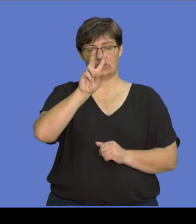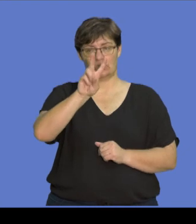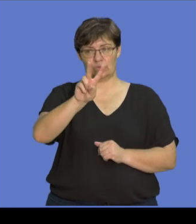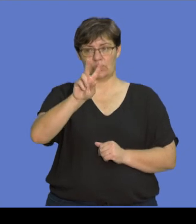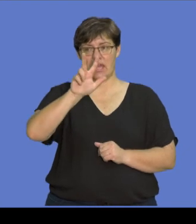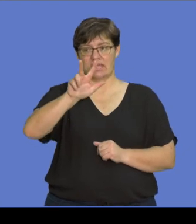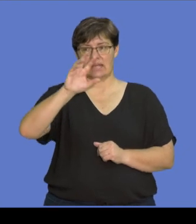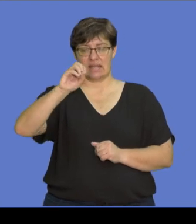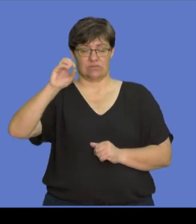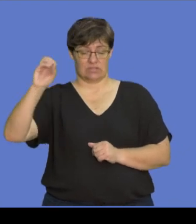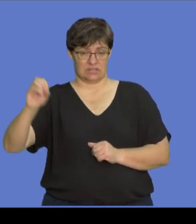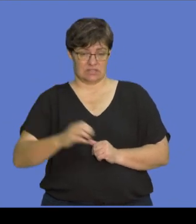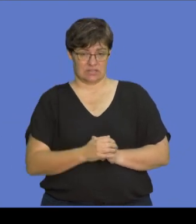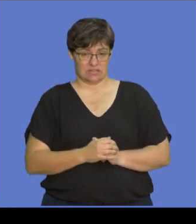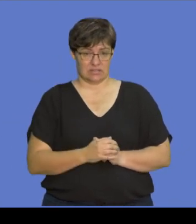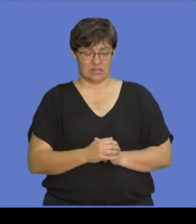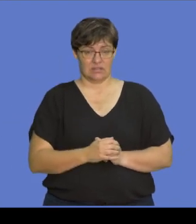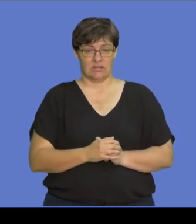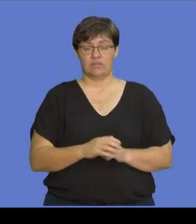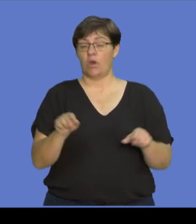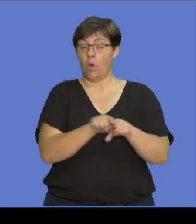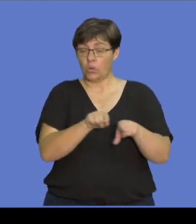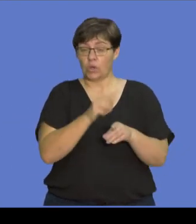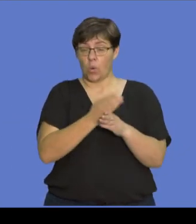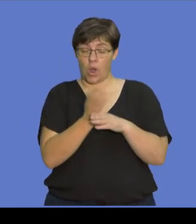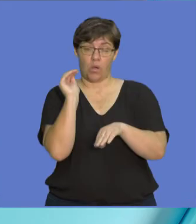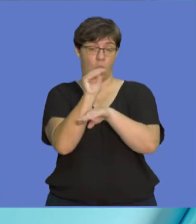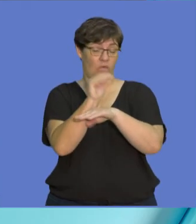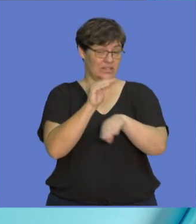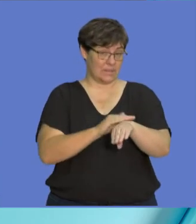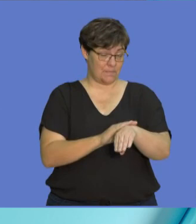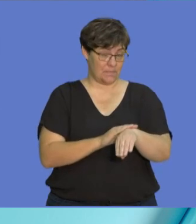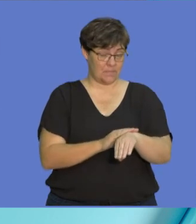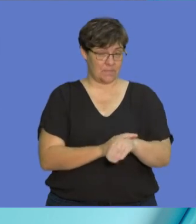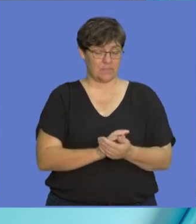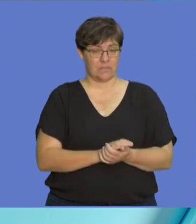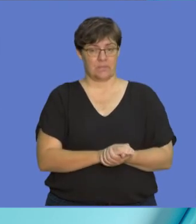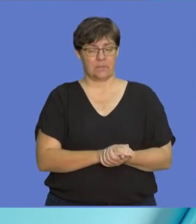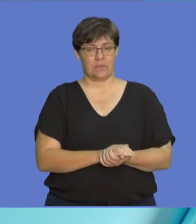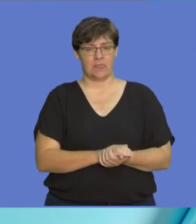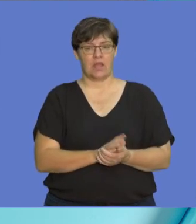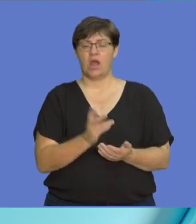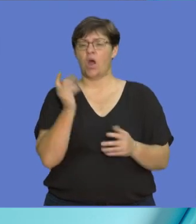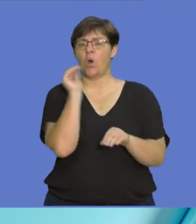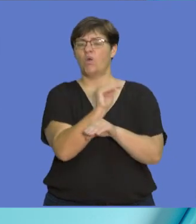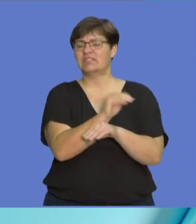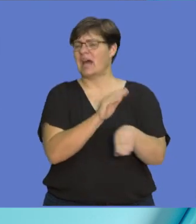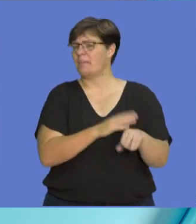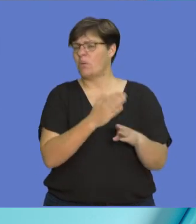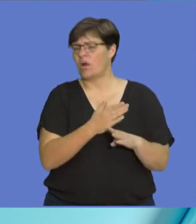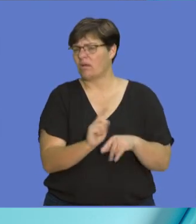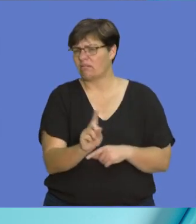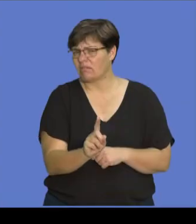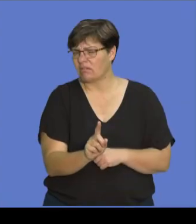172,800, right? Now remember, they also worked overtime, right? And what was the amount of overtime that was worked?